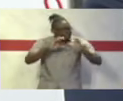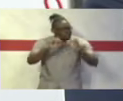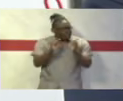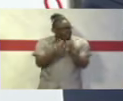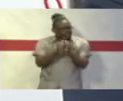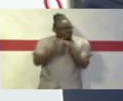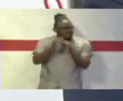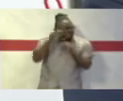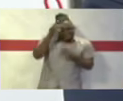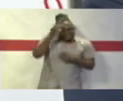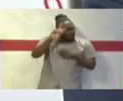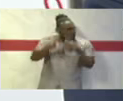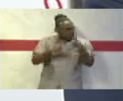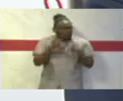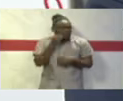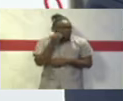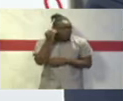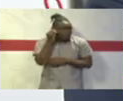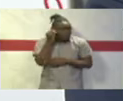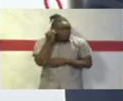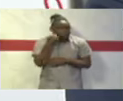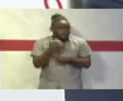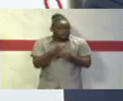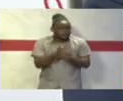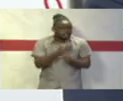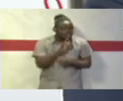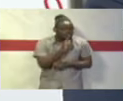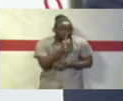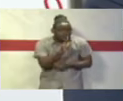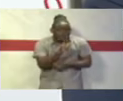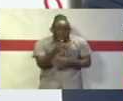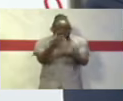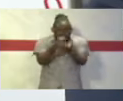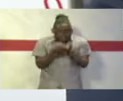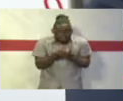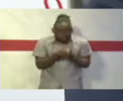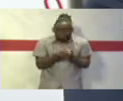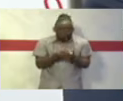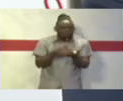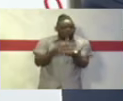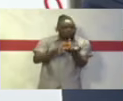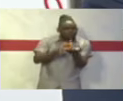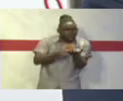also to ensure that you receive your pharmaceutical or your drug, your prescription drug.